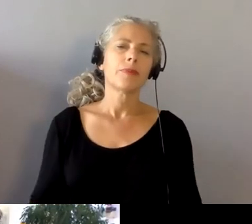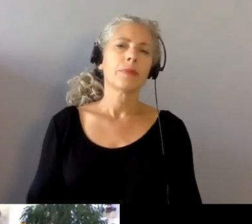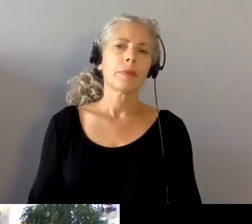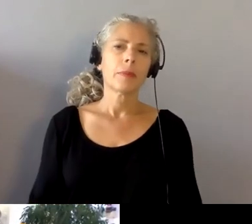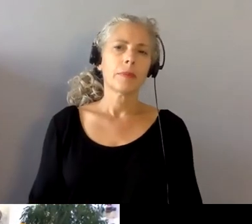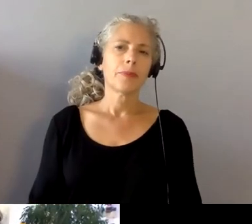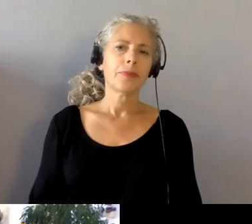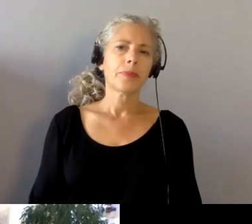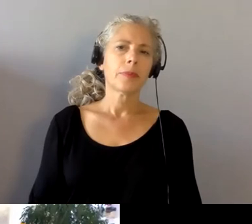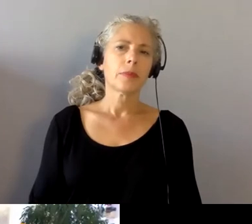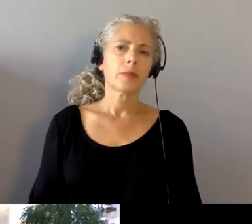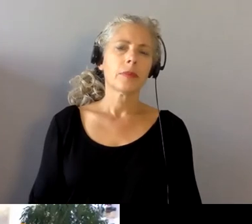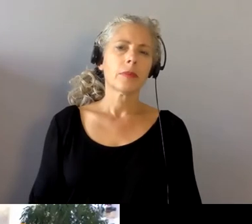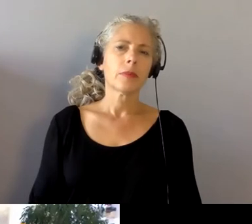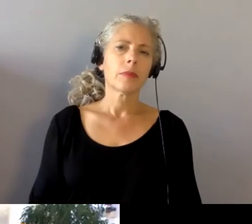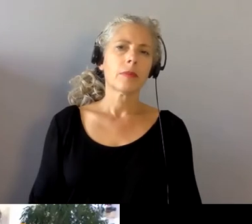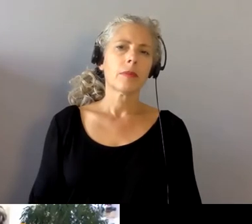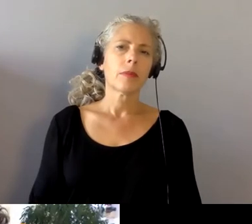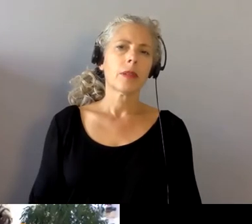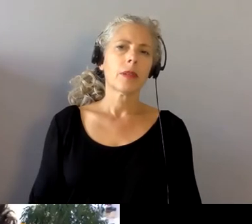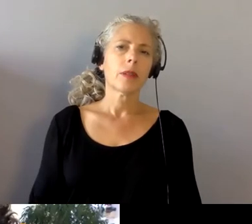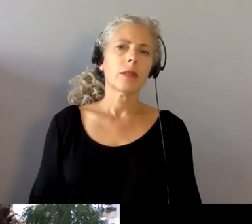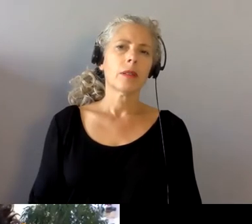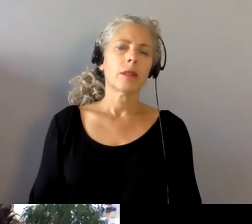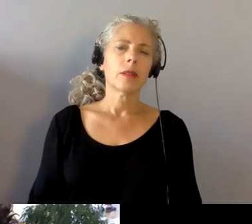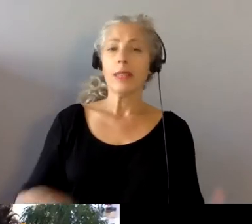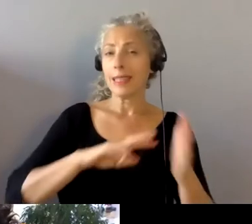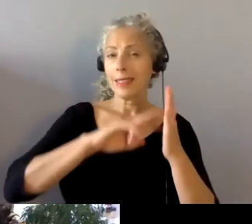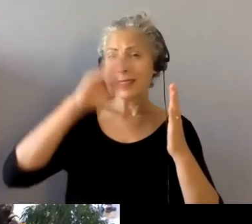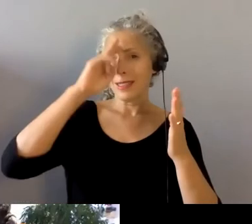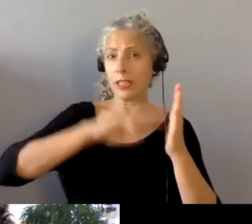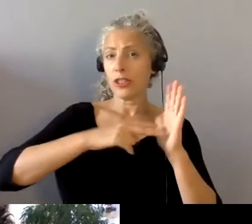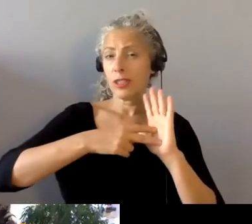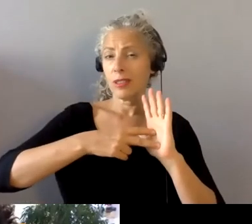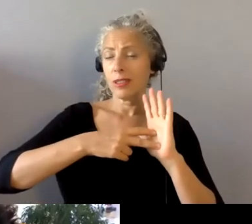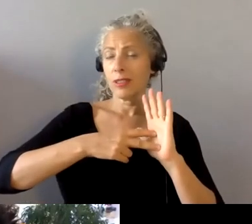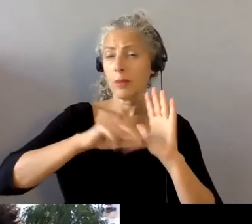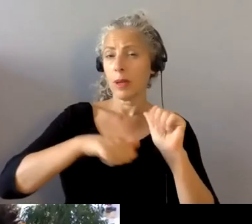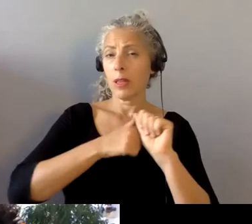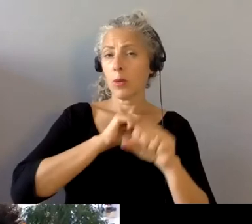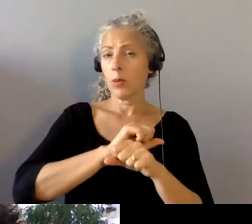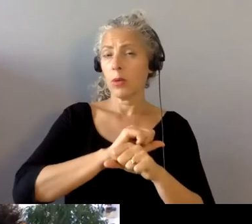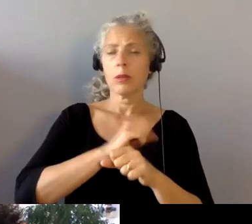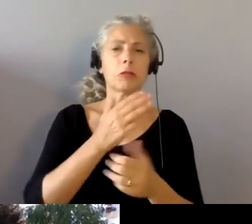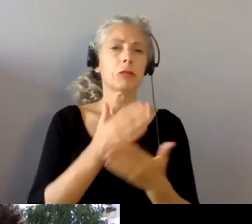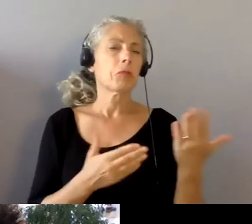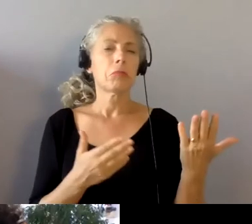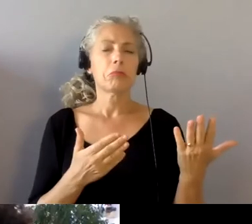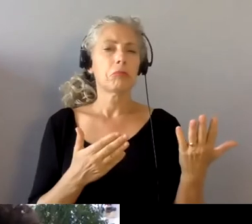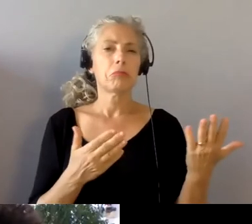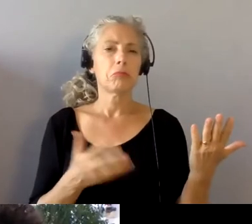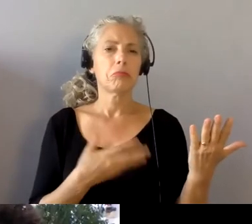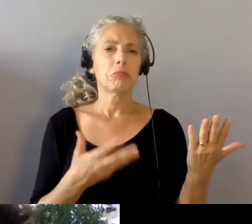new work, like new intentions in the work, mm-hmm. some of that they're just felt and desired and they come through as in a much